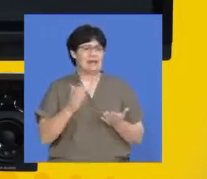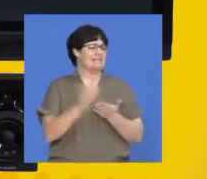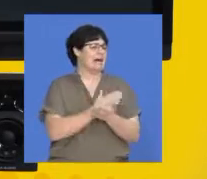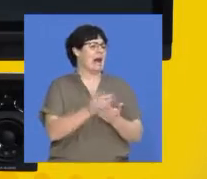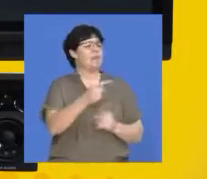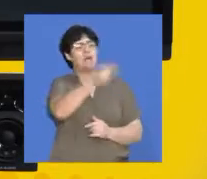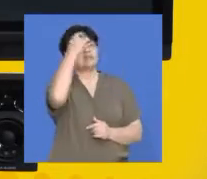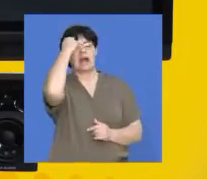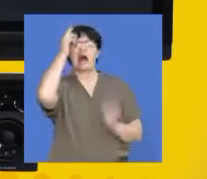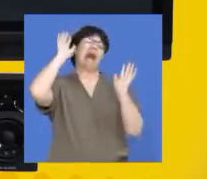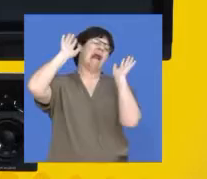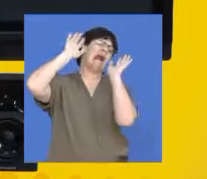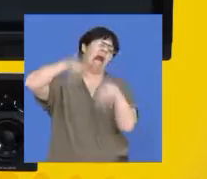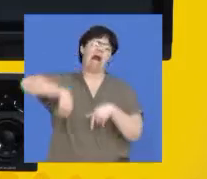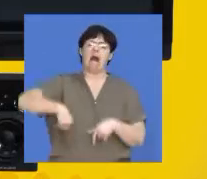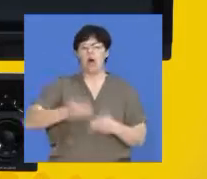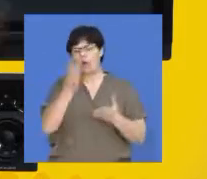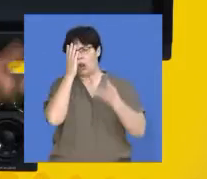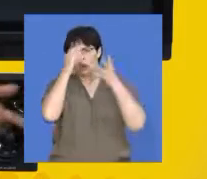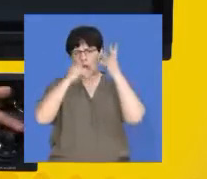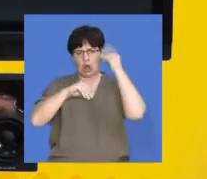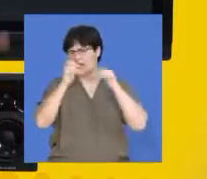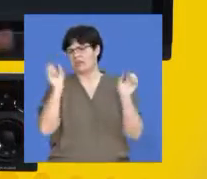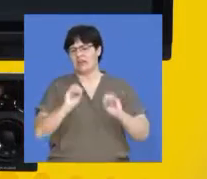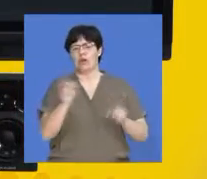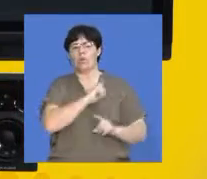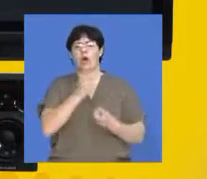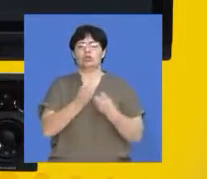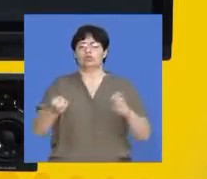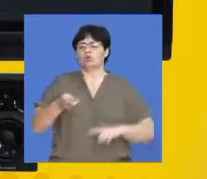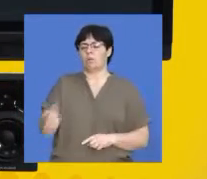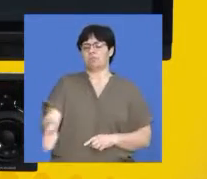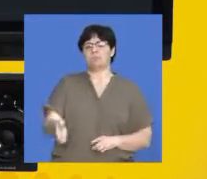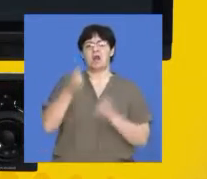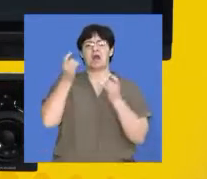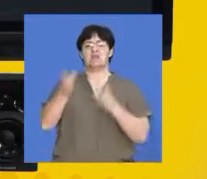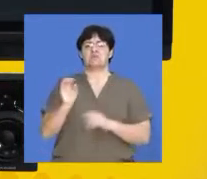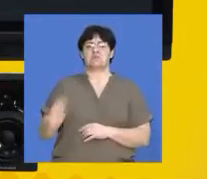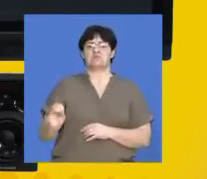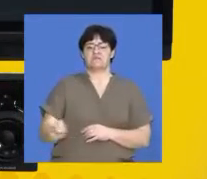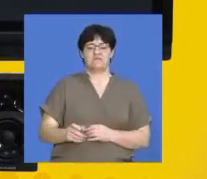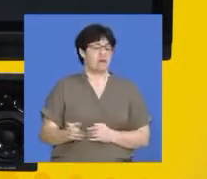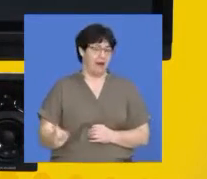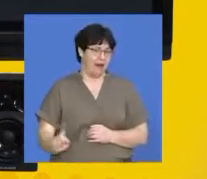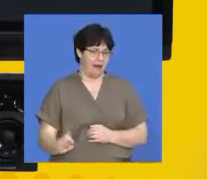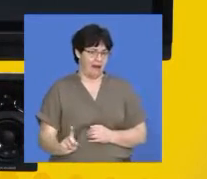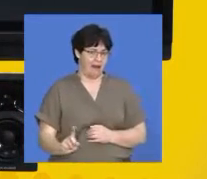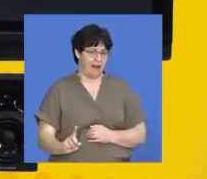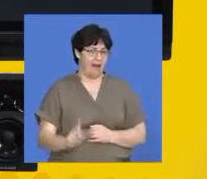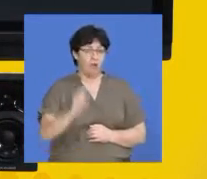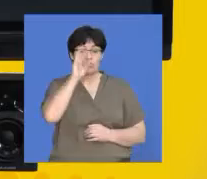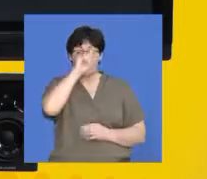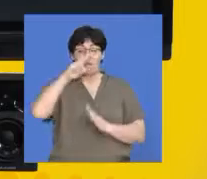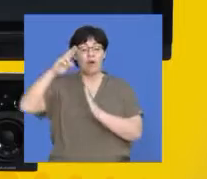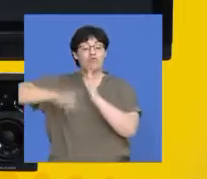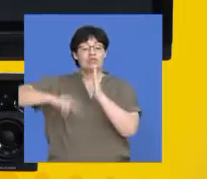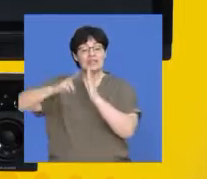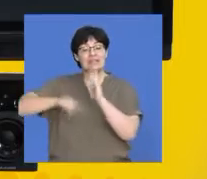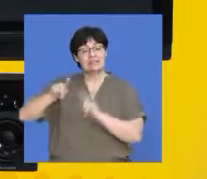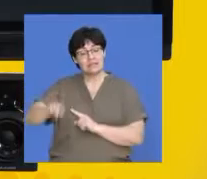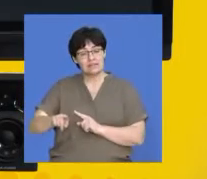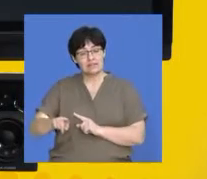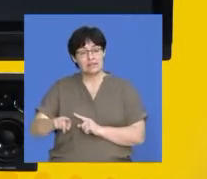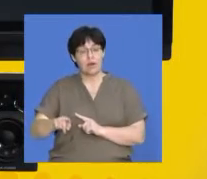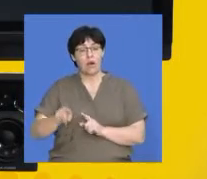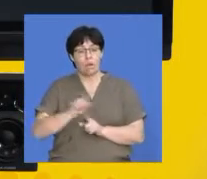there that you don't have to learn anything because the sources will have all the information you need. Remember, you are reading these sources in